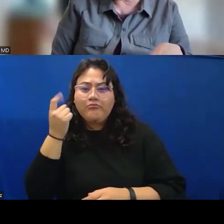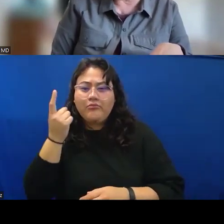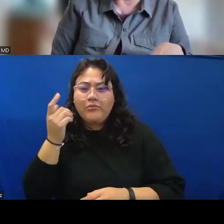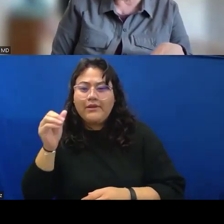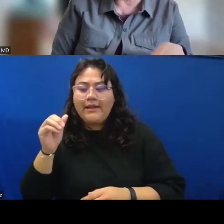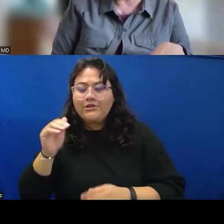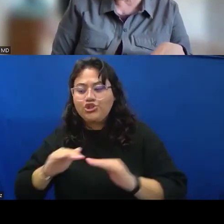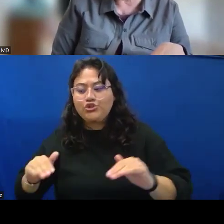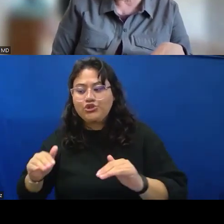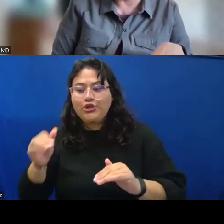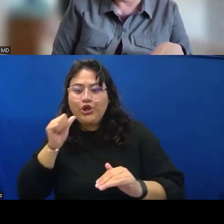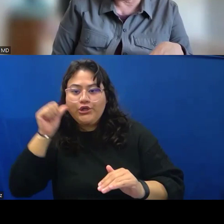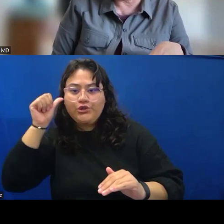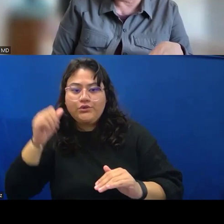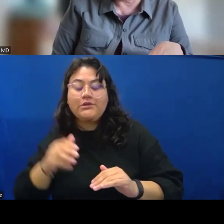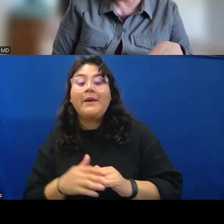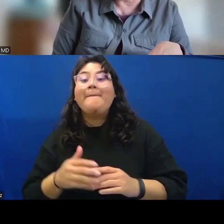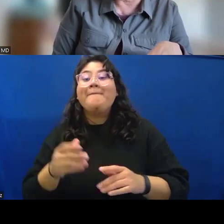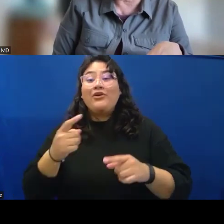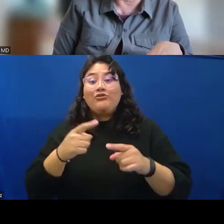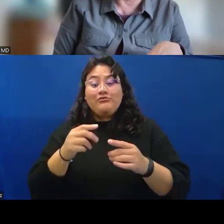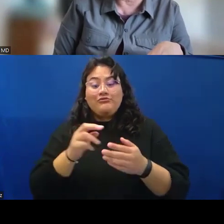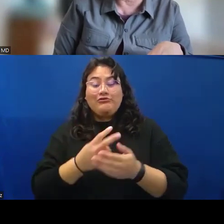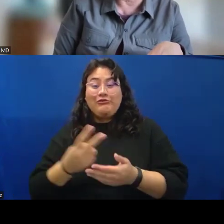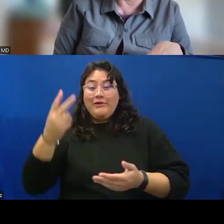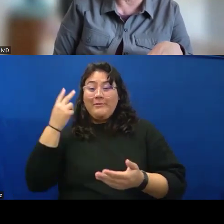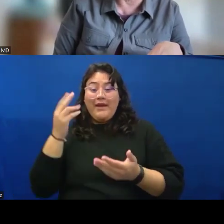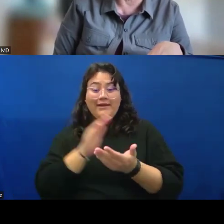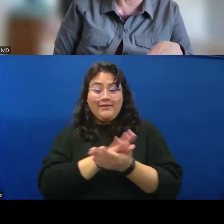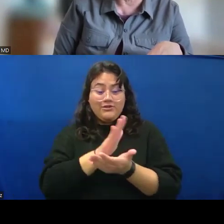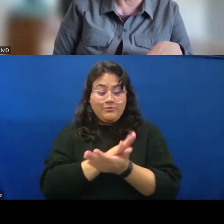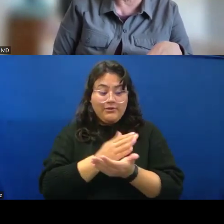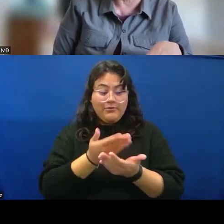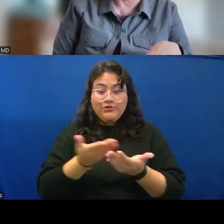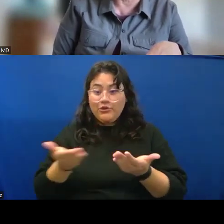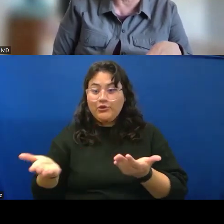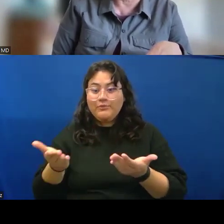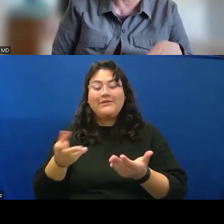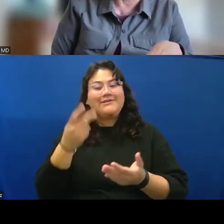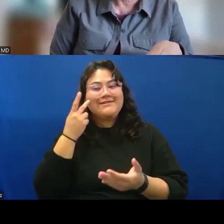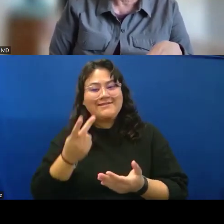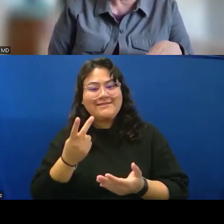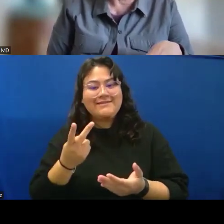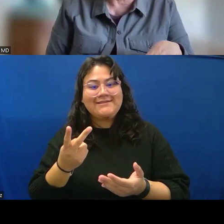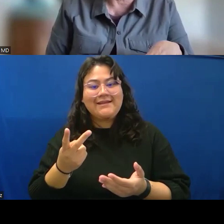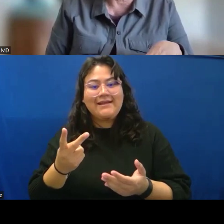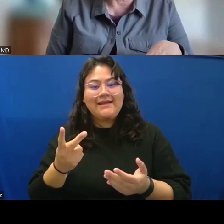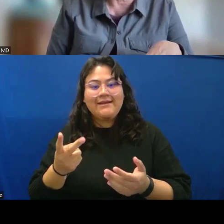Looking at public documents about the AAP from 2021, we see that it has 530 employees,